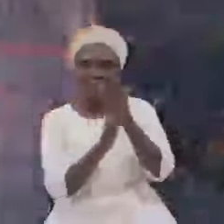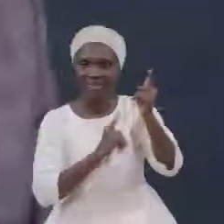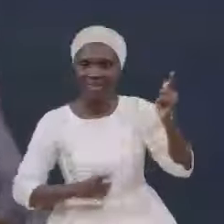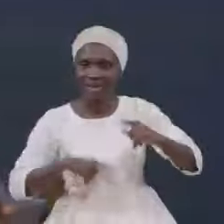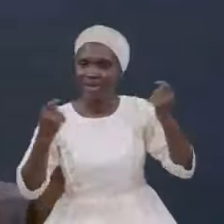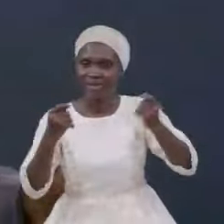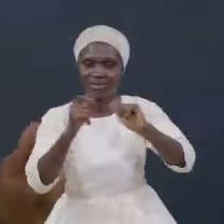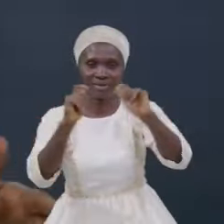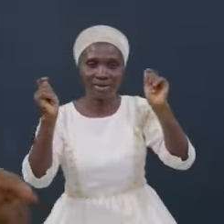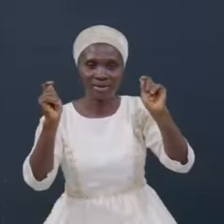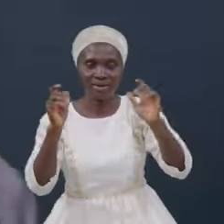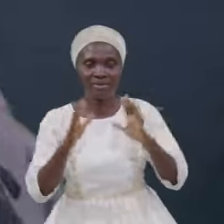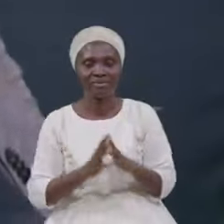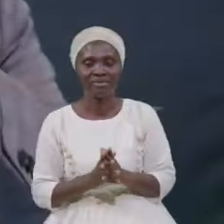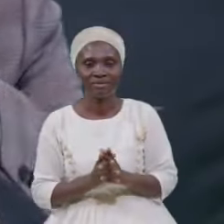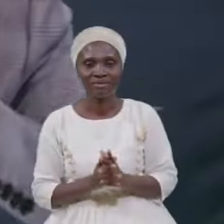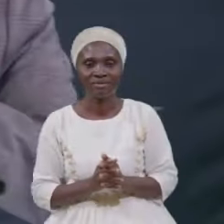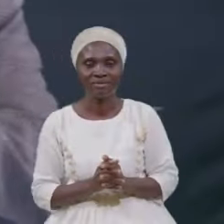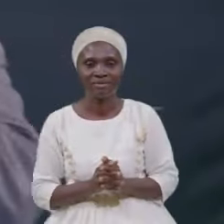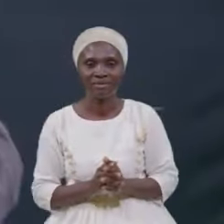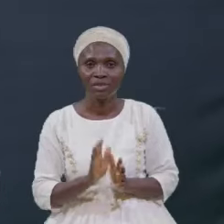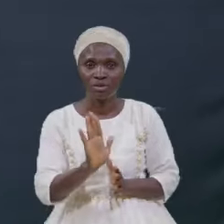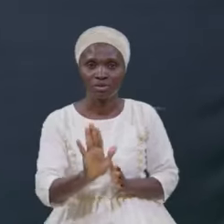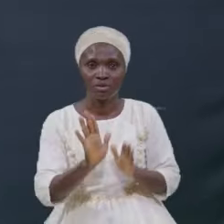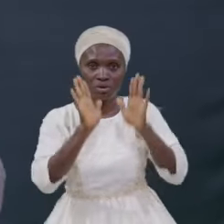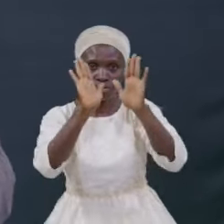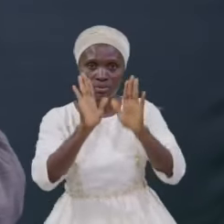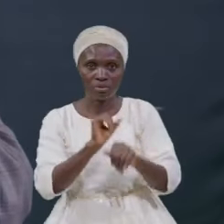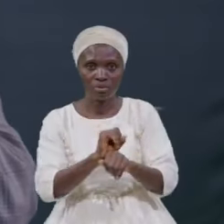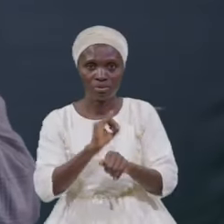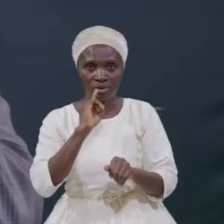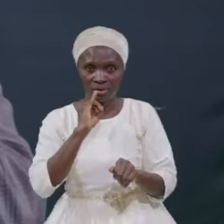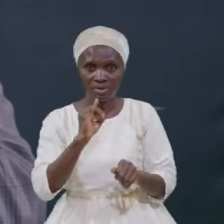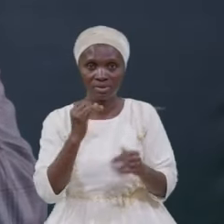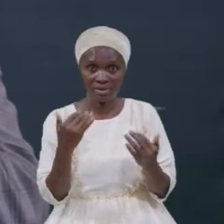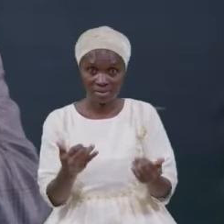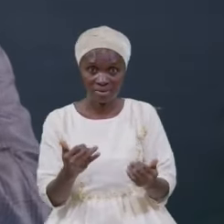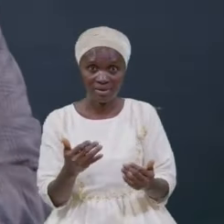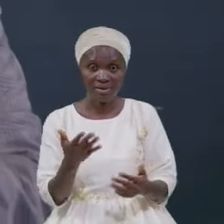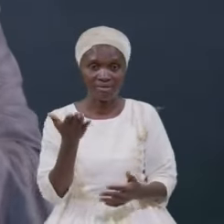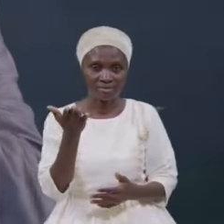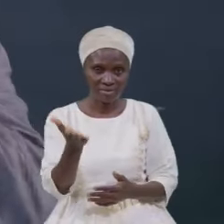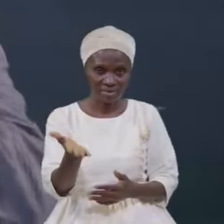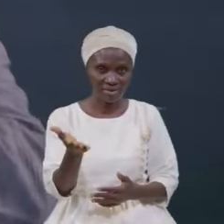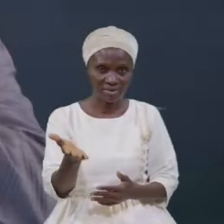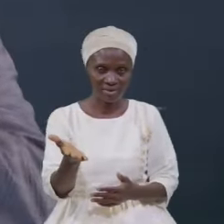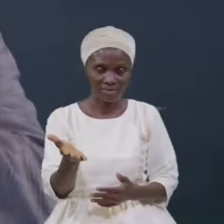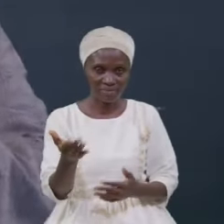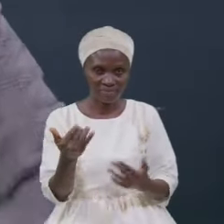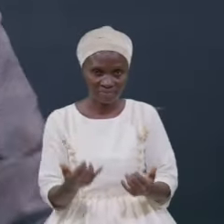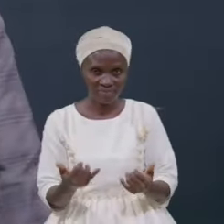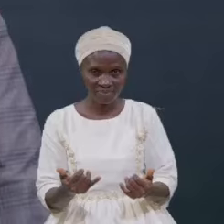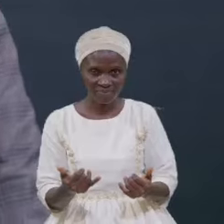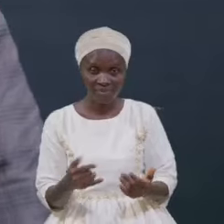Your miracle is now right there. This is your day of